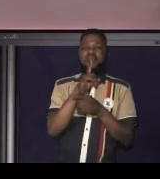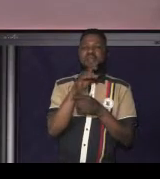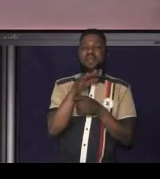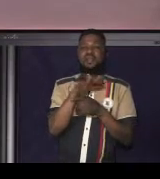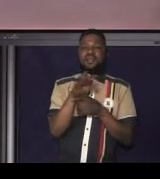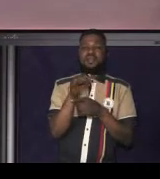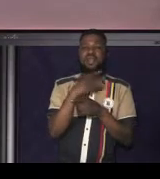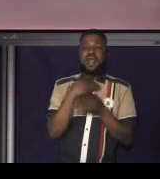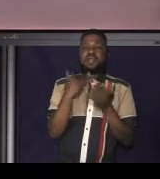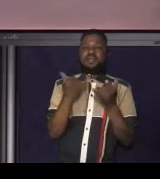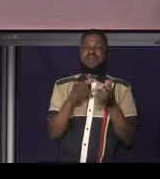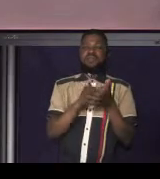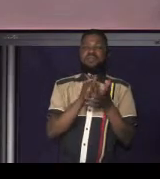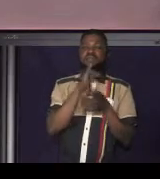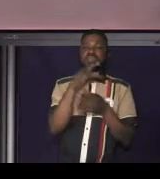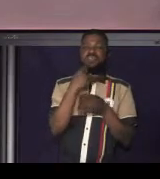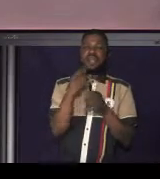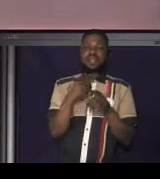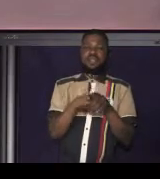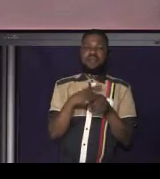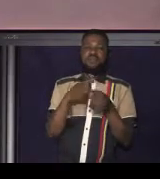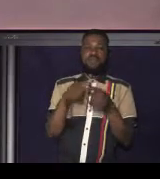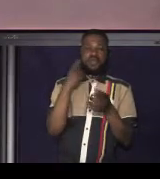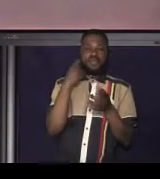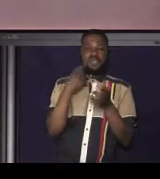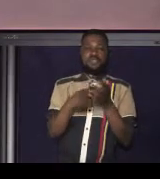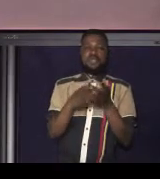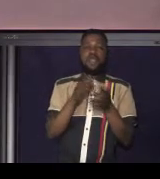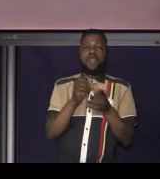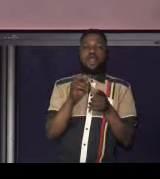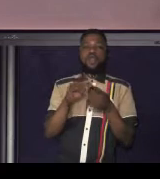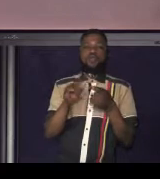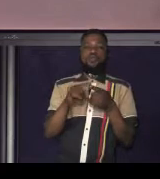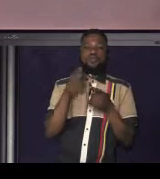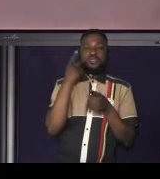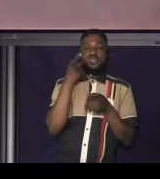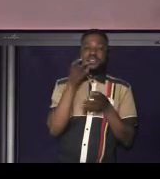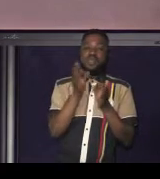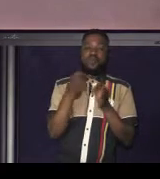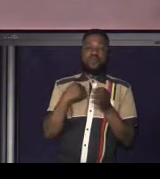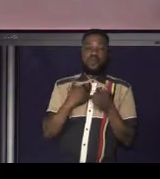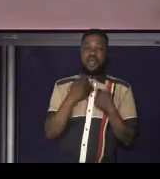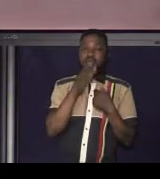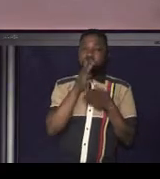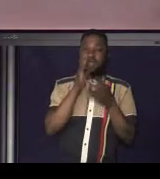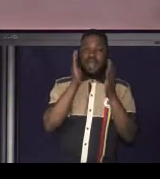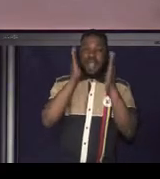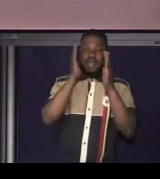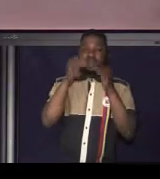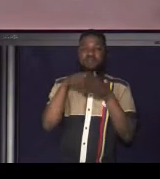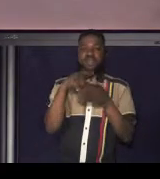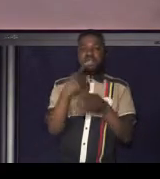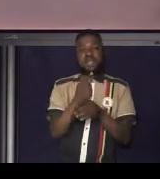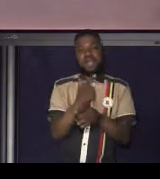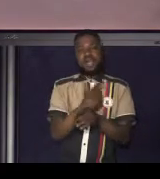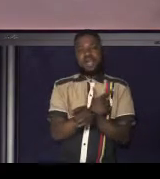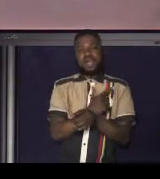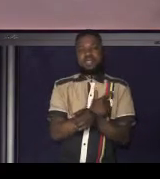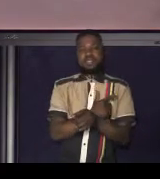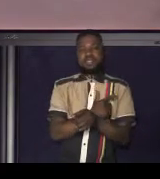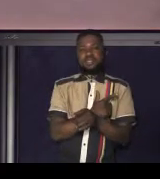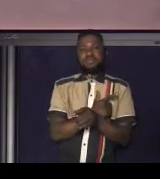letters, and now it's time to check or to see whether we've been attentive in the course of the